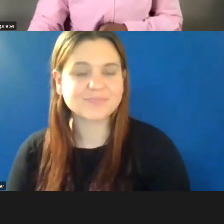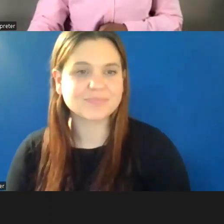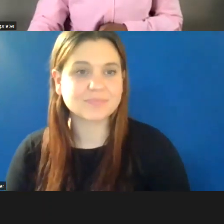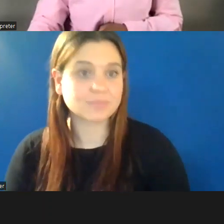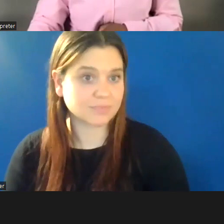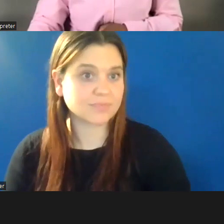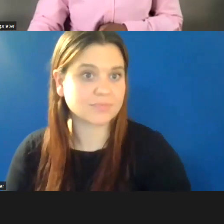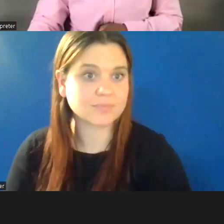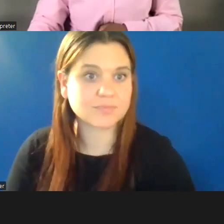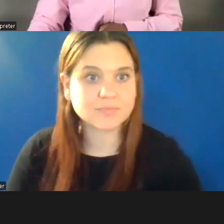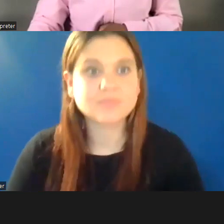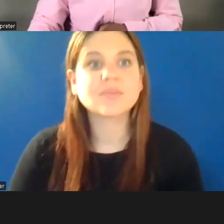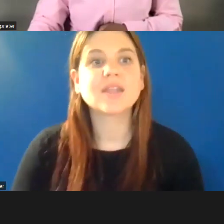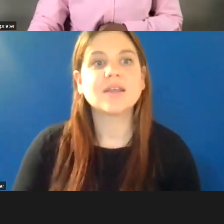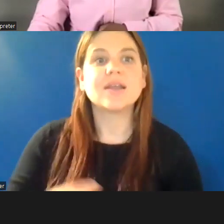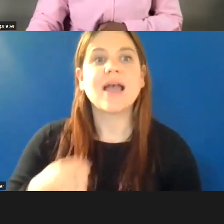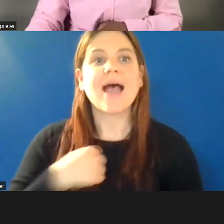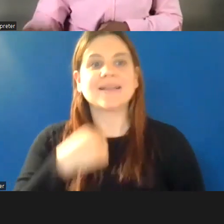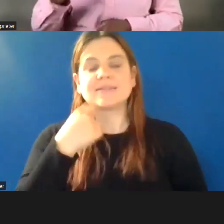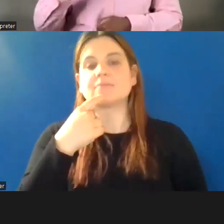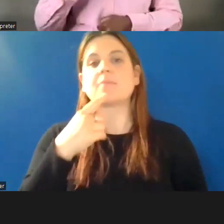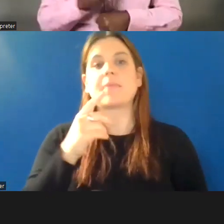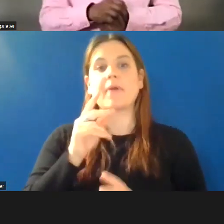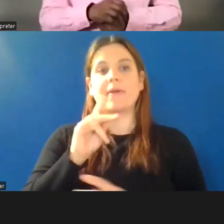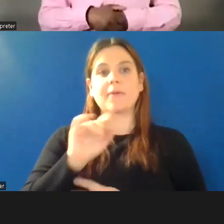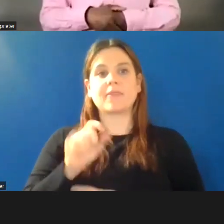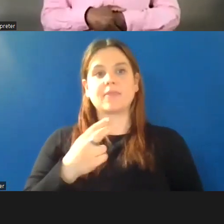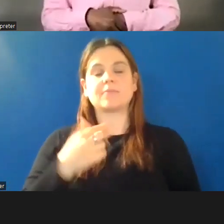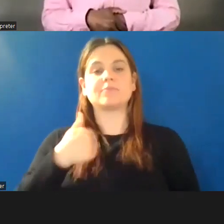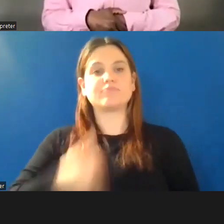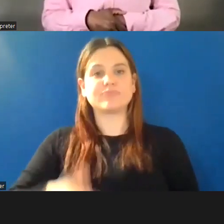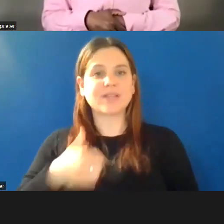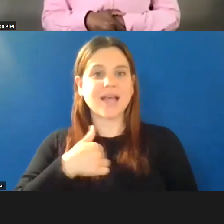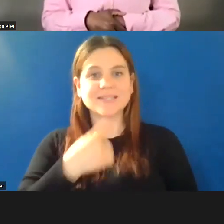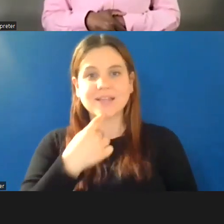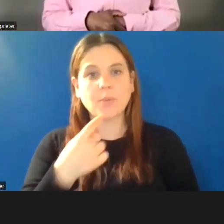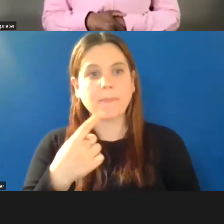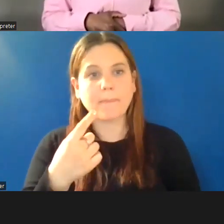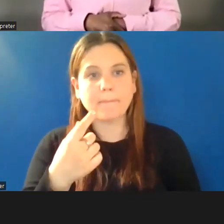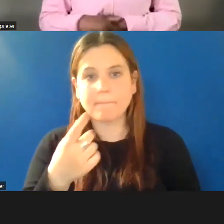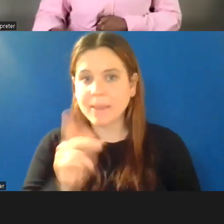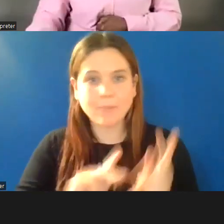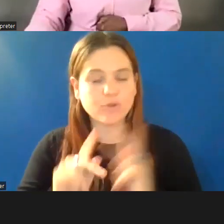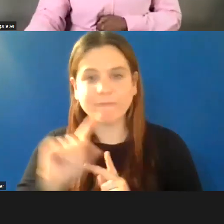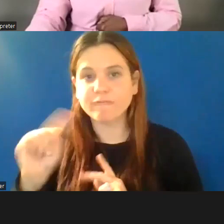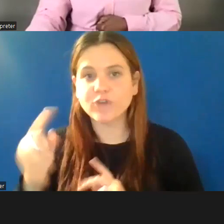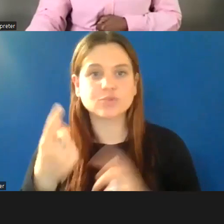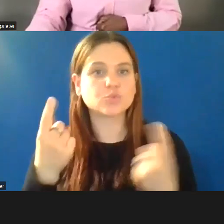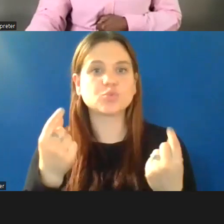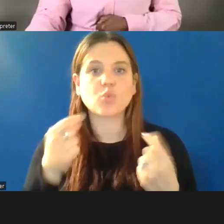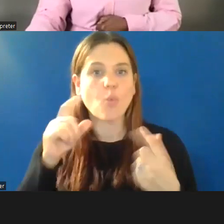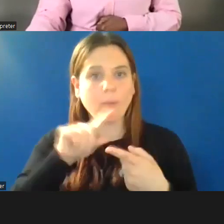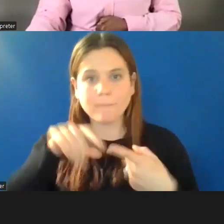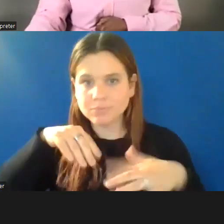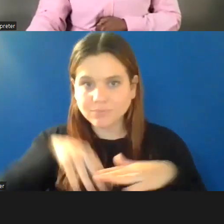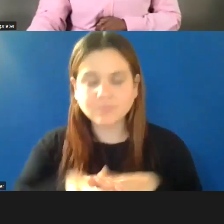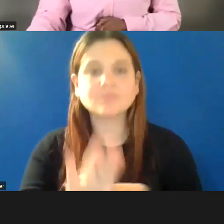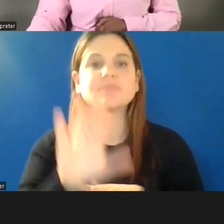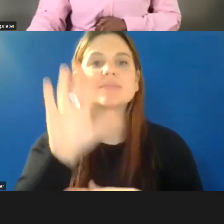yeah, I mean, I tell people, I've been asked this before, I tell people what first thing they need to do is listen. You know,